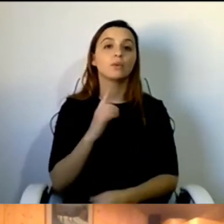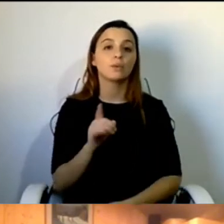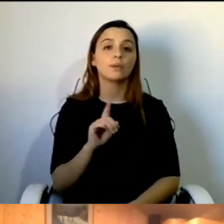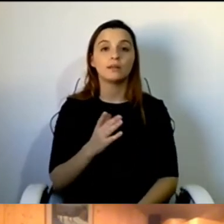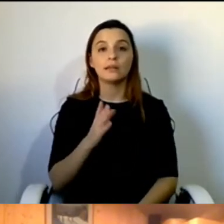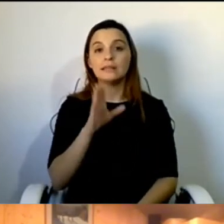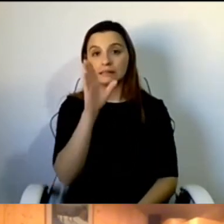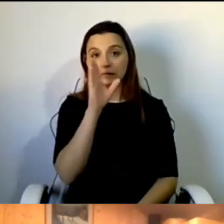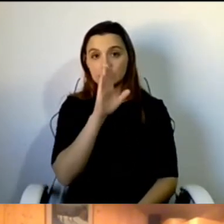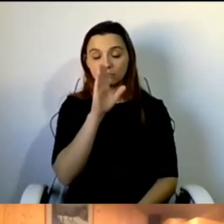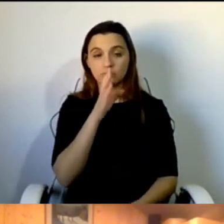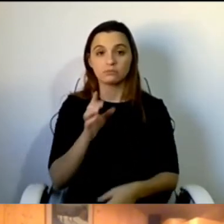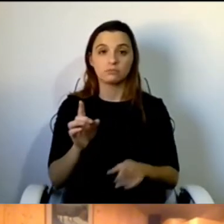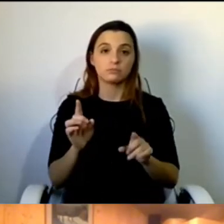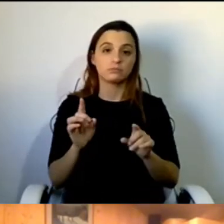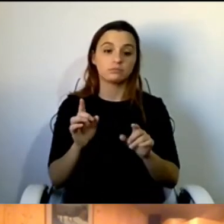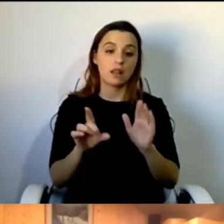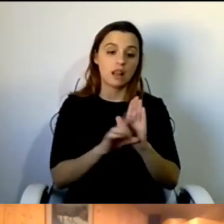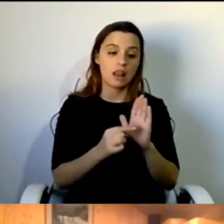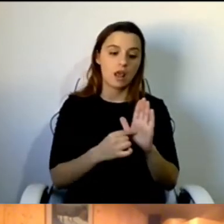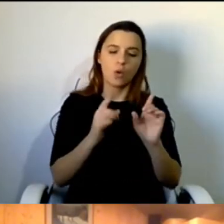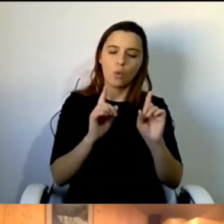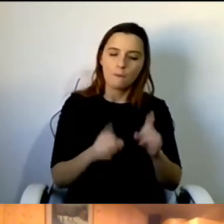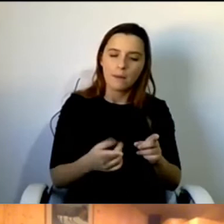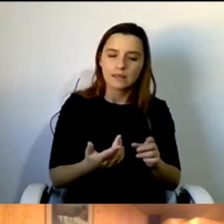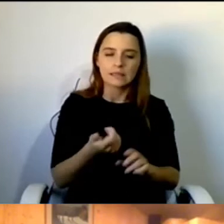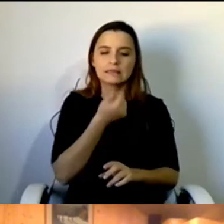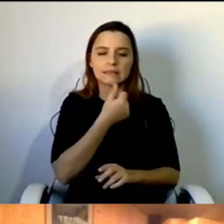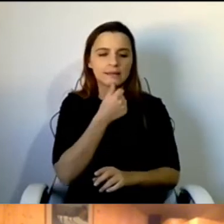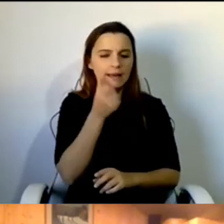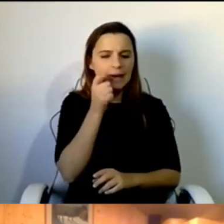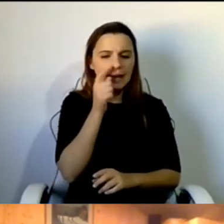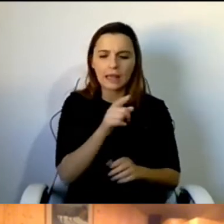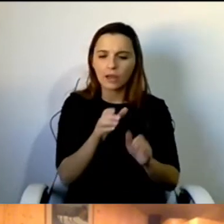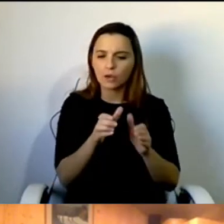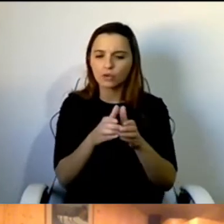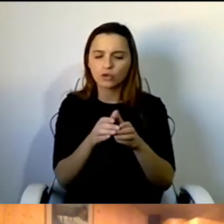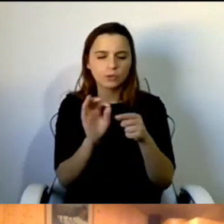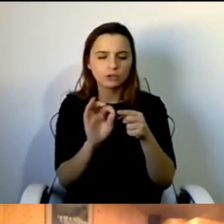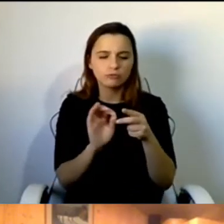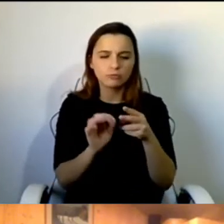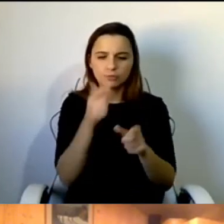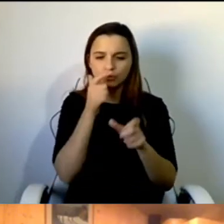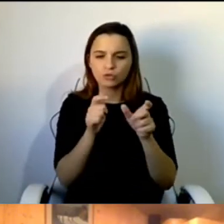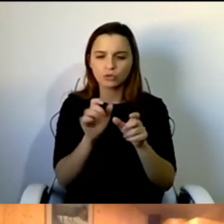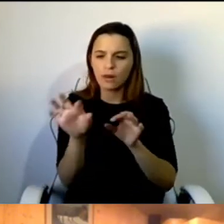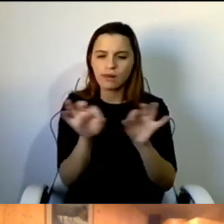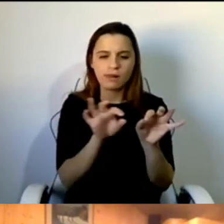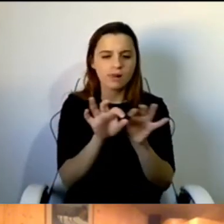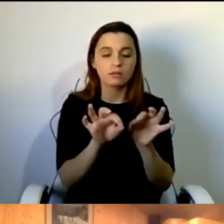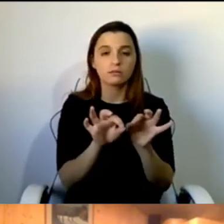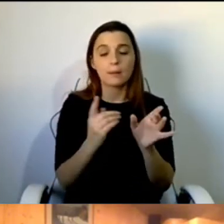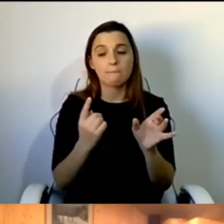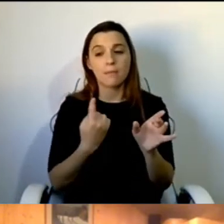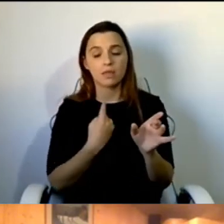a specific group of people. And so you had to kind of qualify into this group of people that had the right